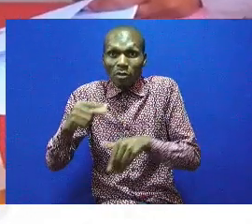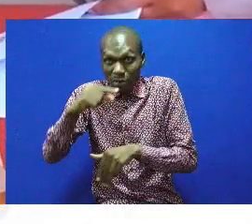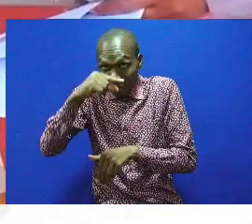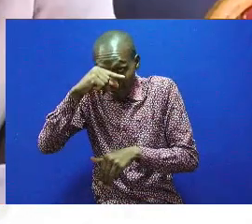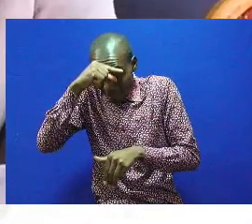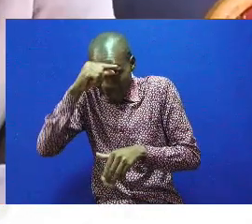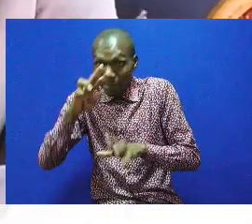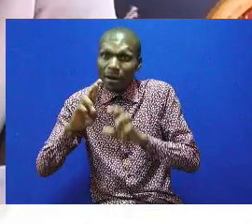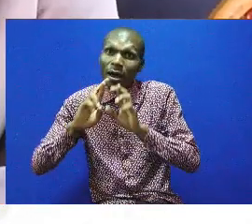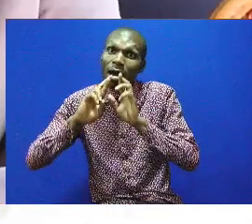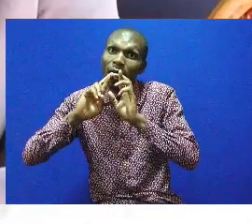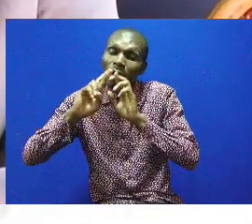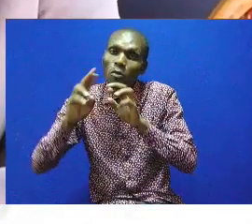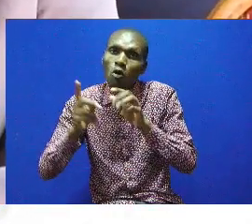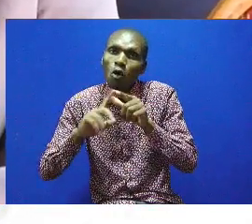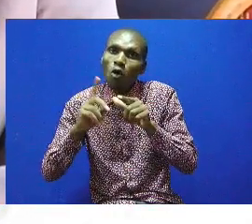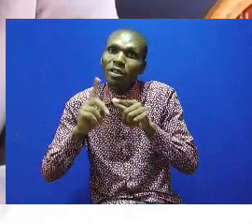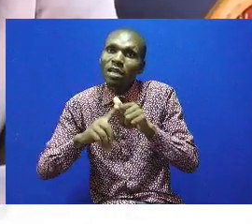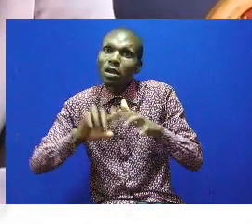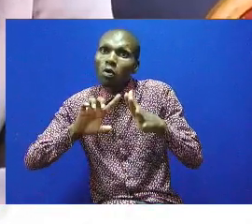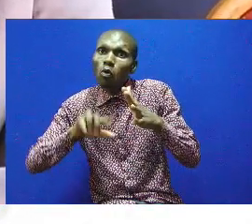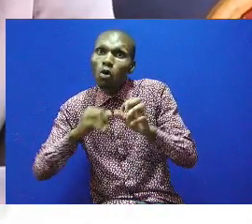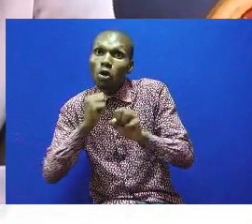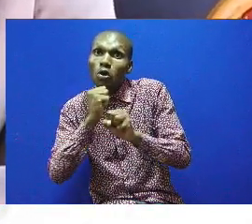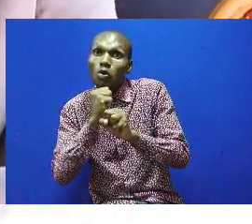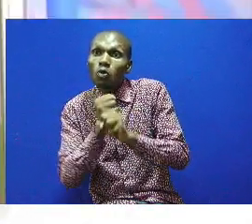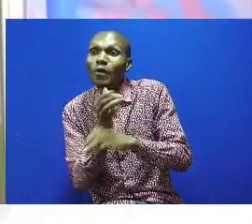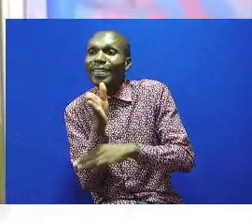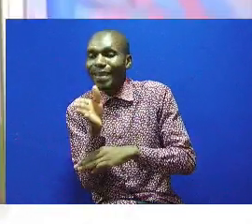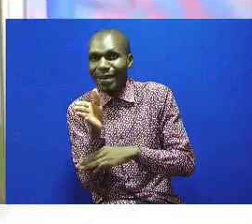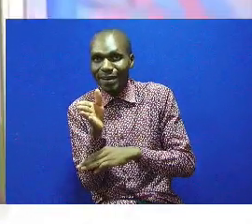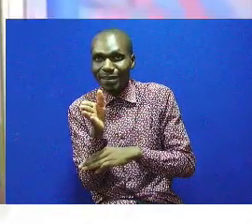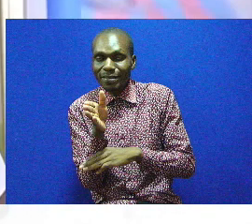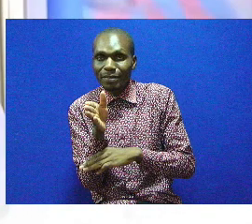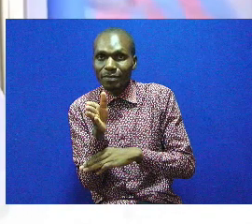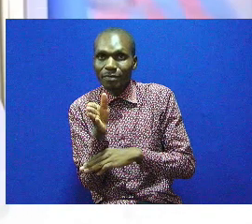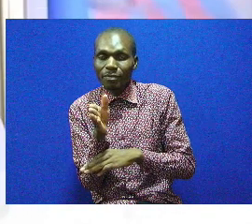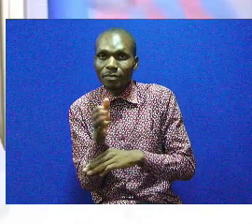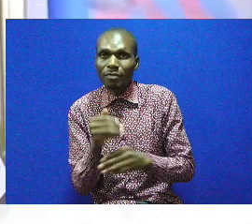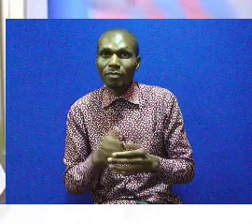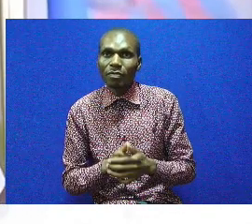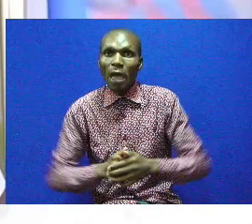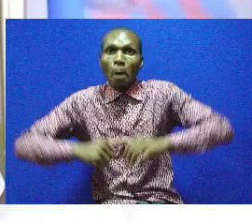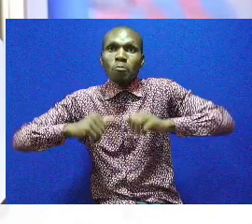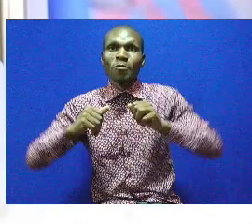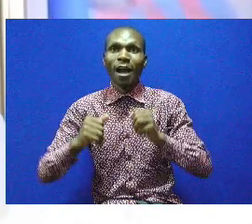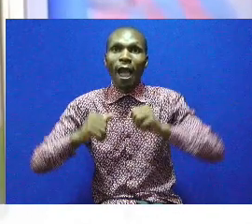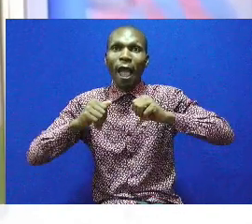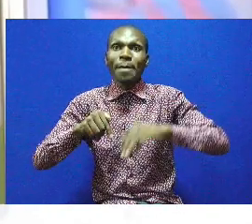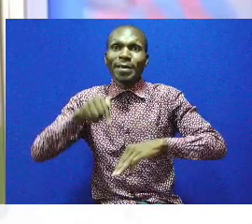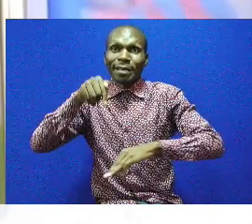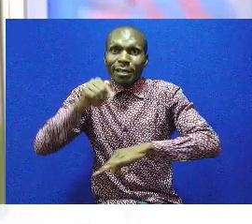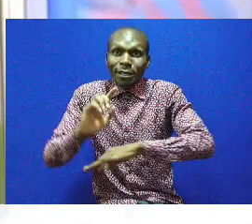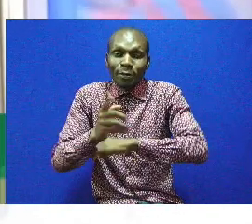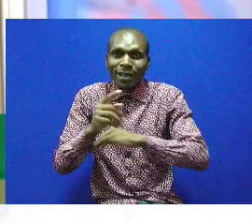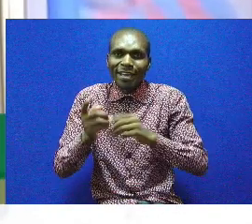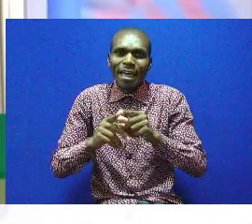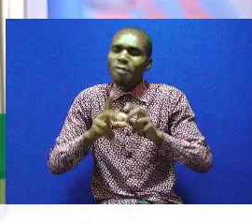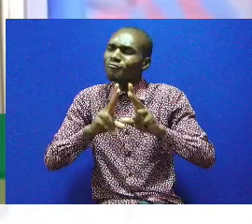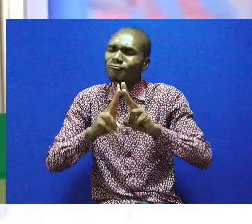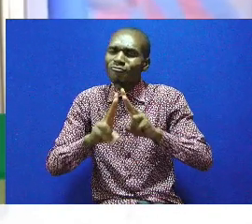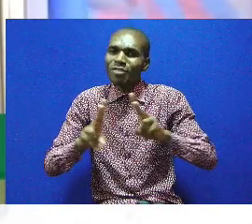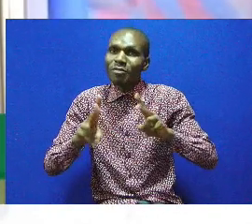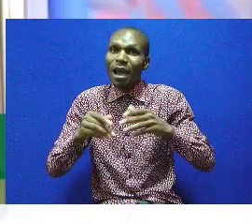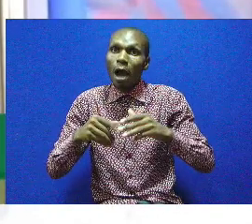atebire e kikega neirie ase e municipality yoyo. Happy today, we are unveiling the